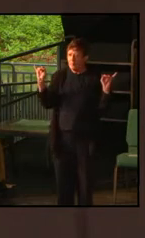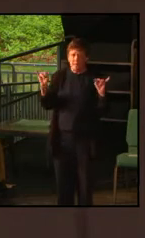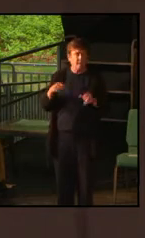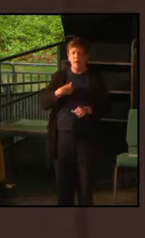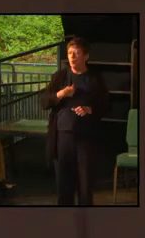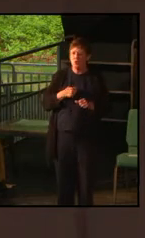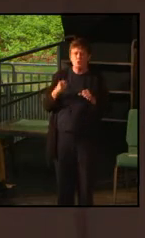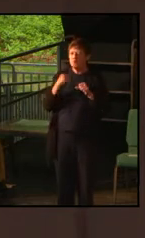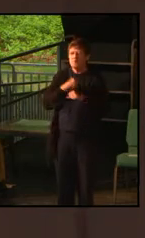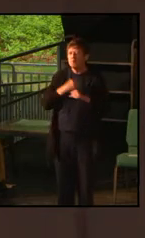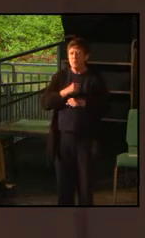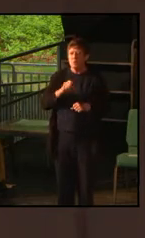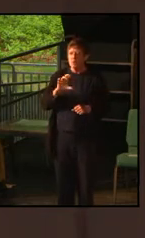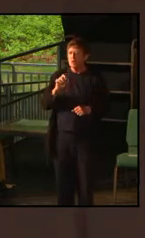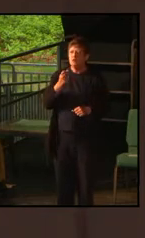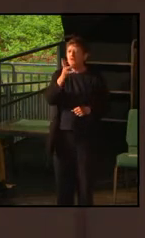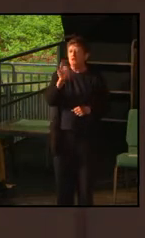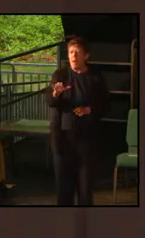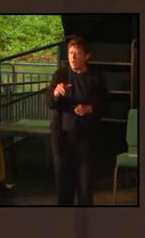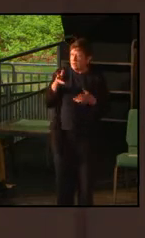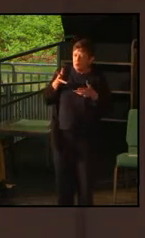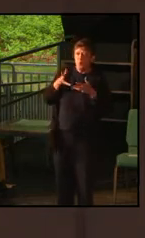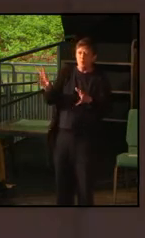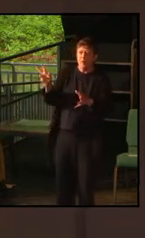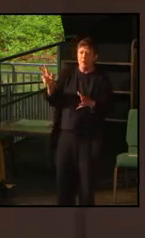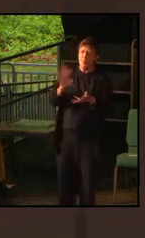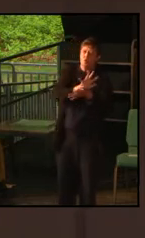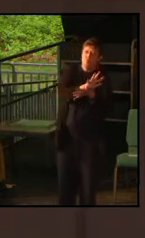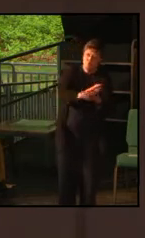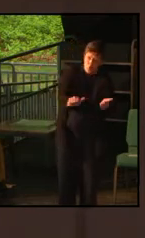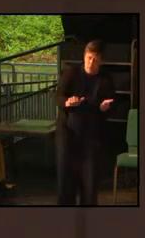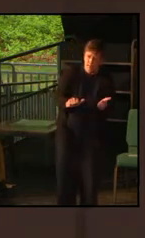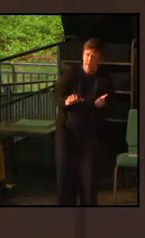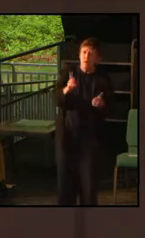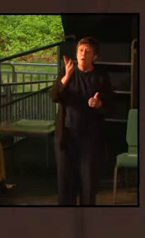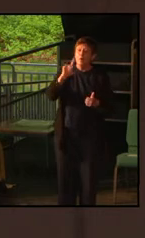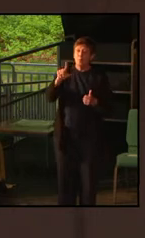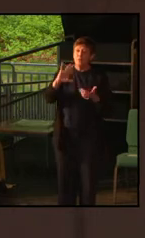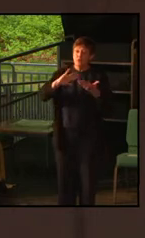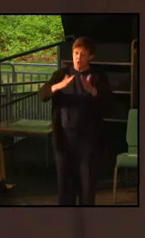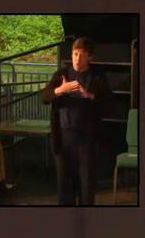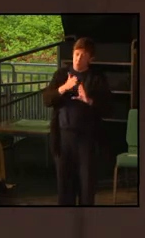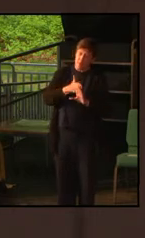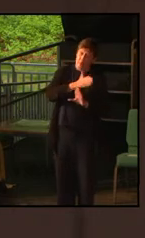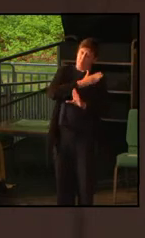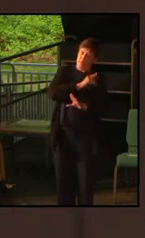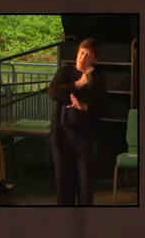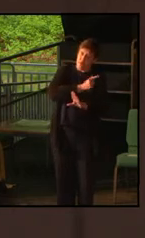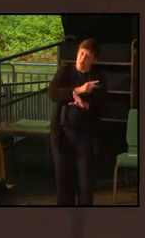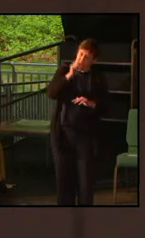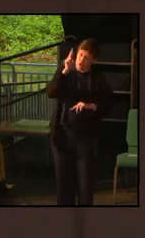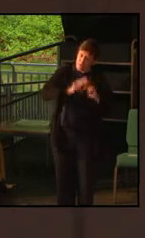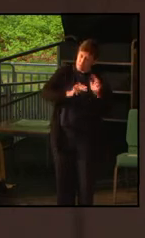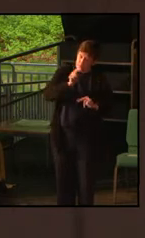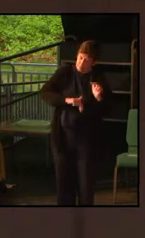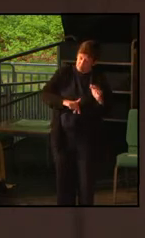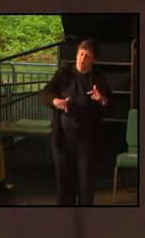scrappy to let them wreck the Bristol community that previous generations built, and we are going